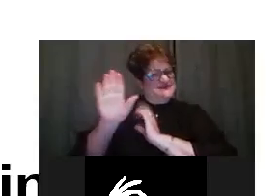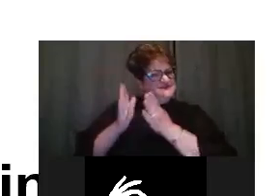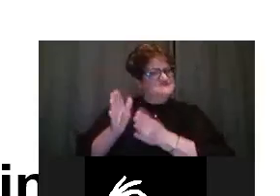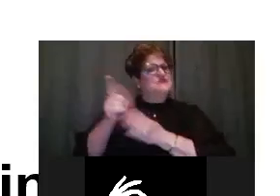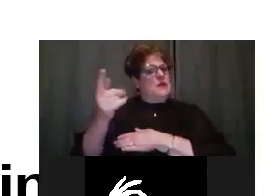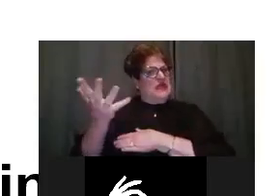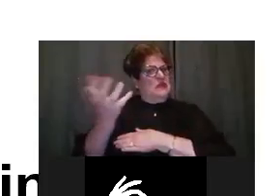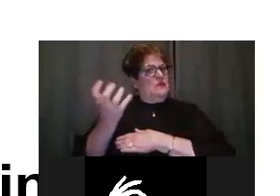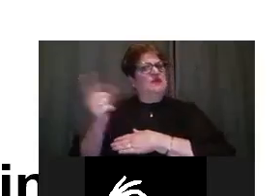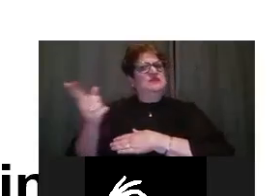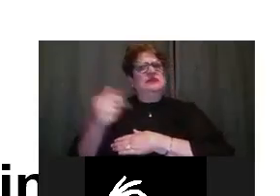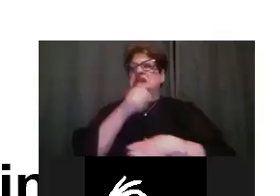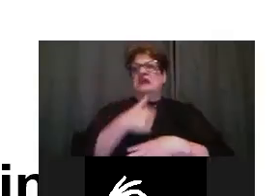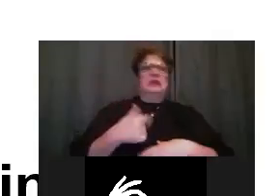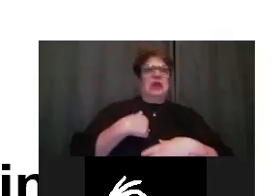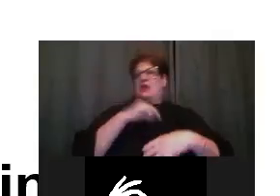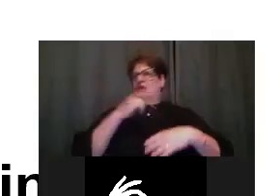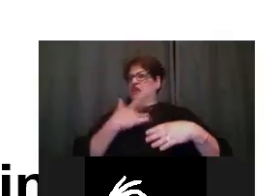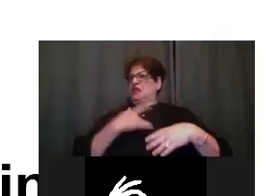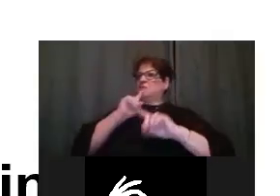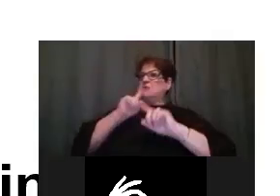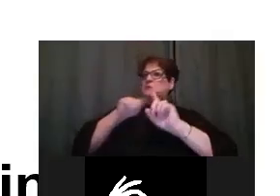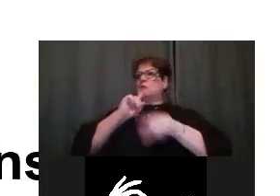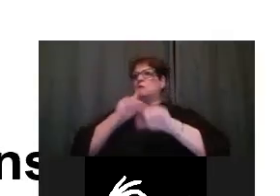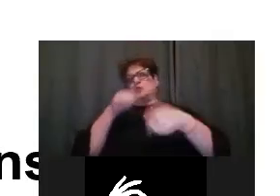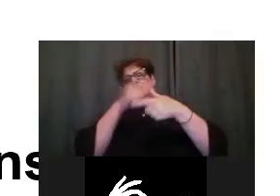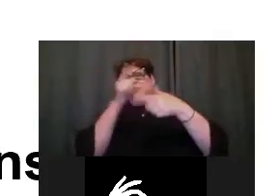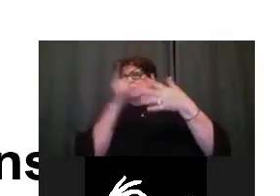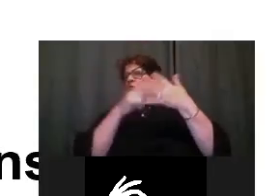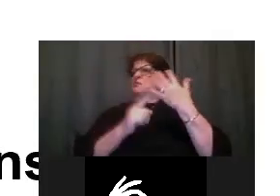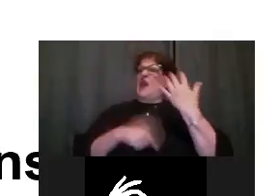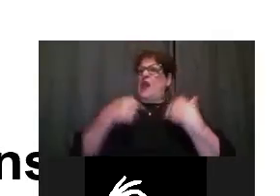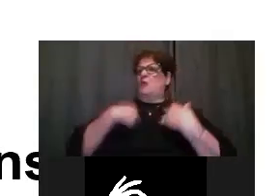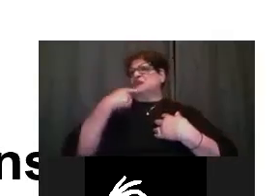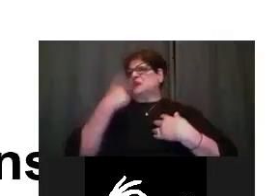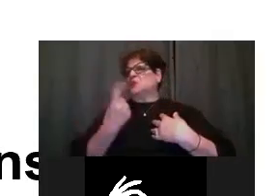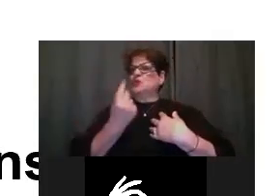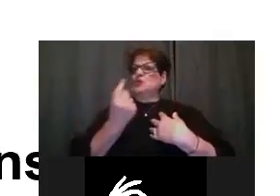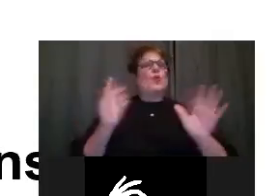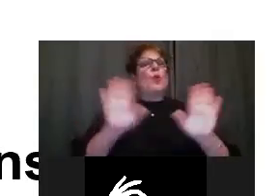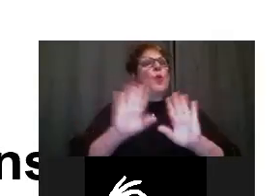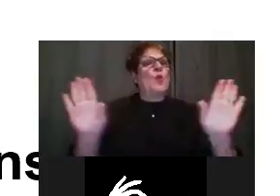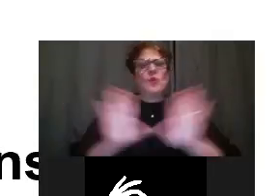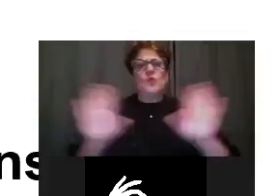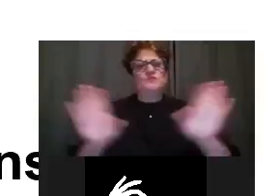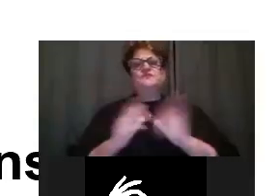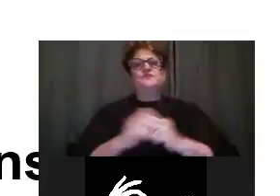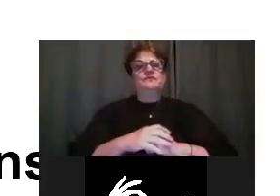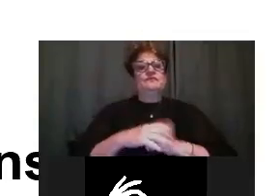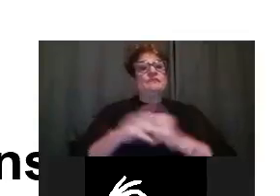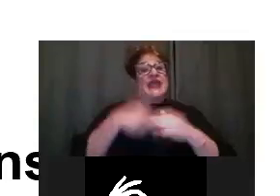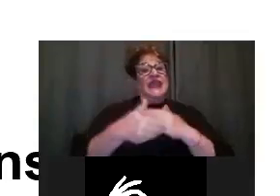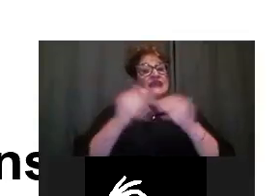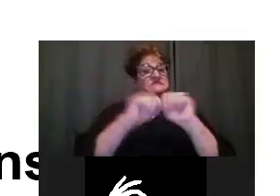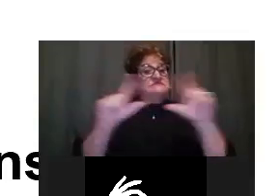way that I felt that he needed to. Thank you. Next slide. And so when we're getting